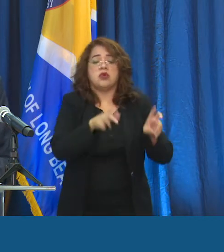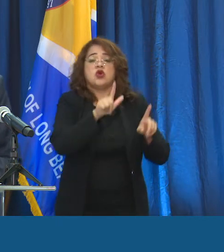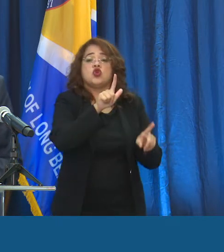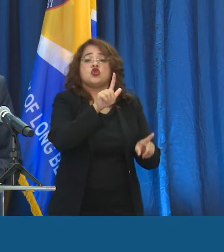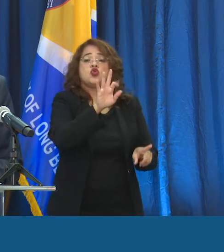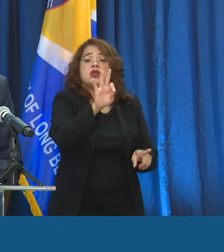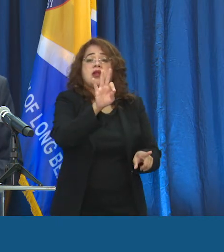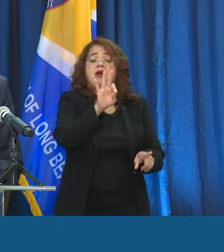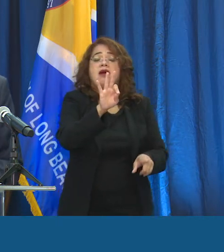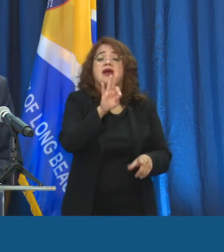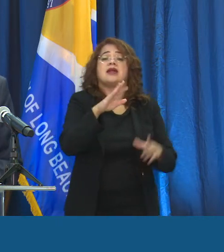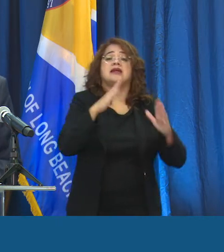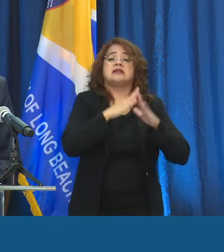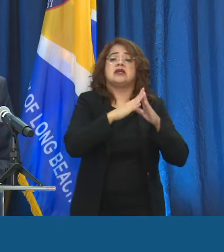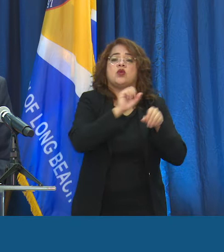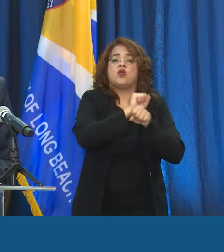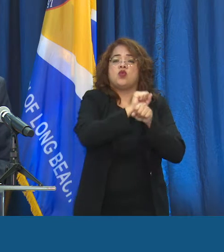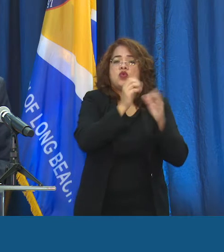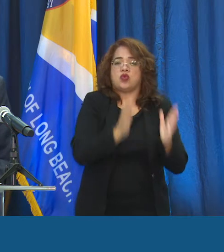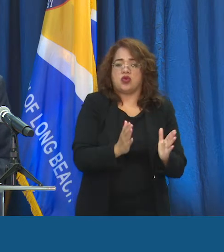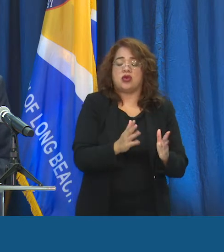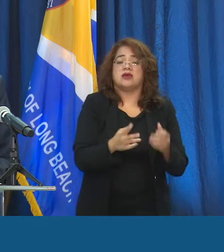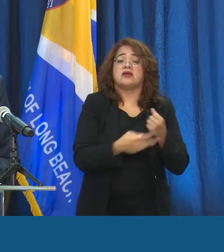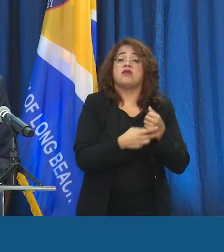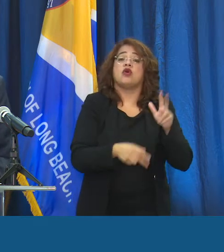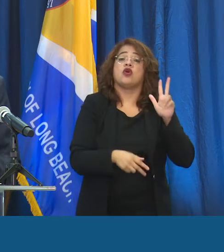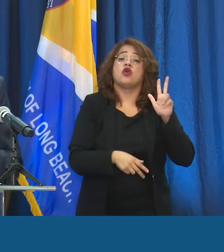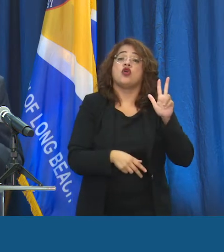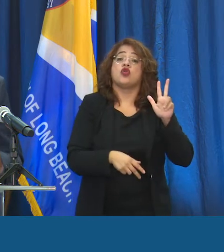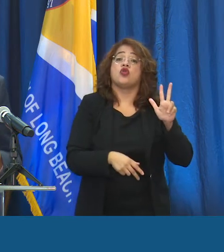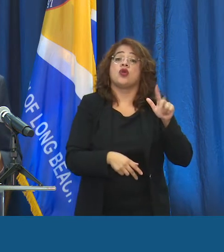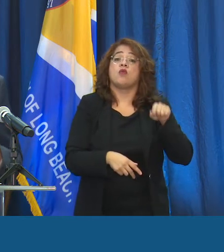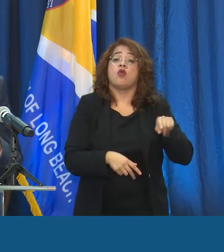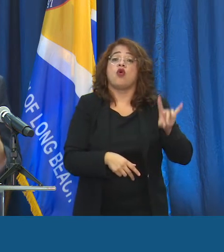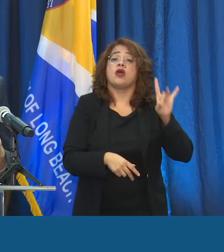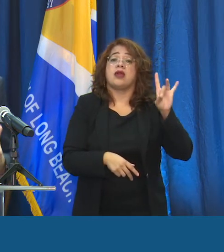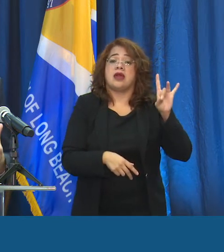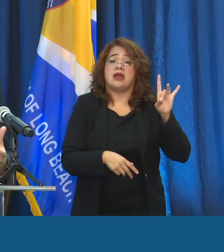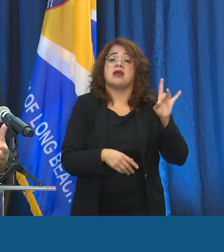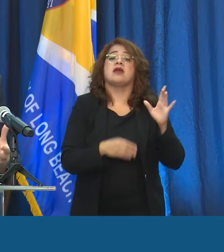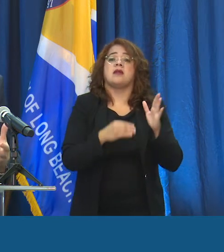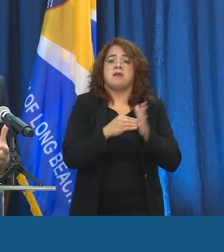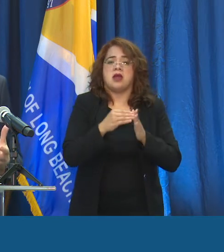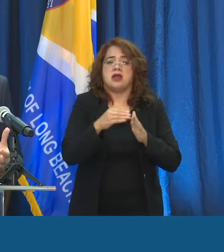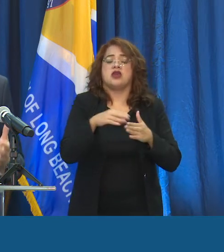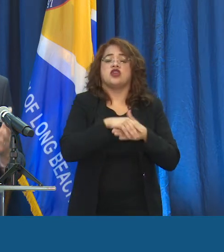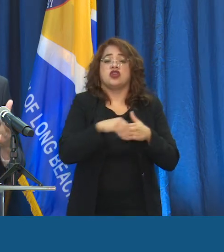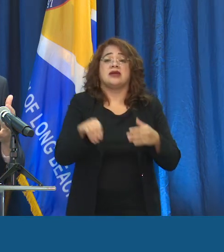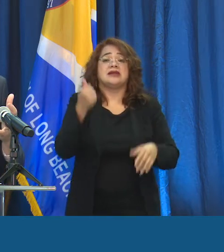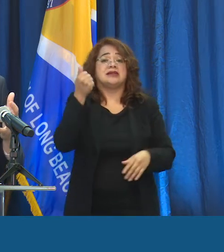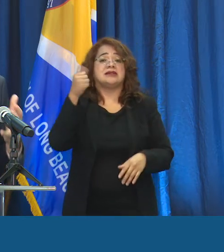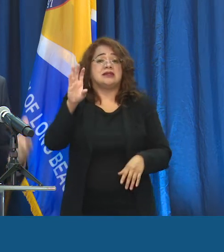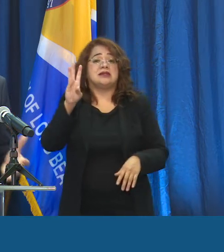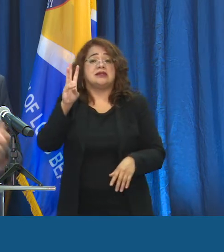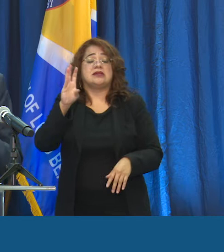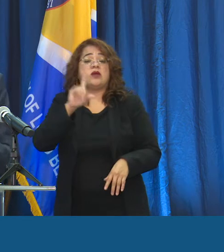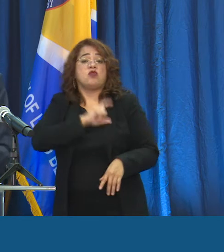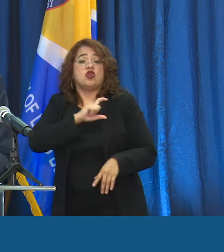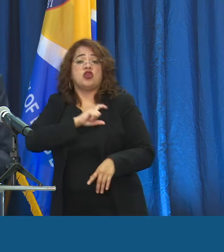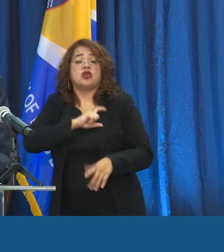positions, saving $3.8 million. This includes using 16 police officers that